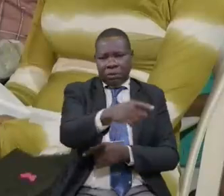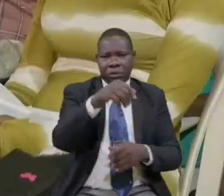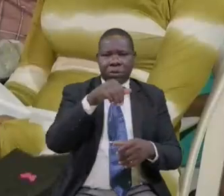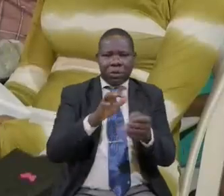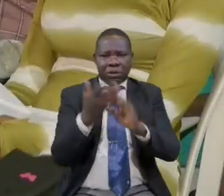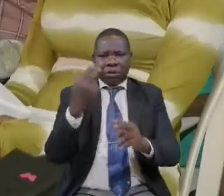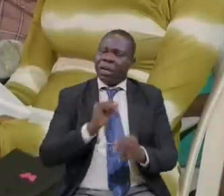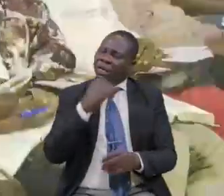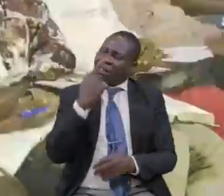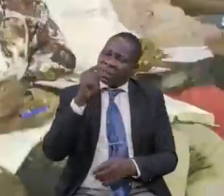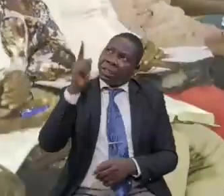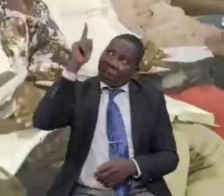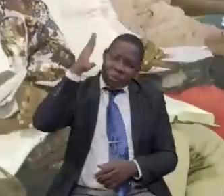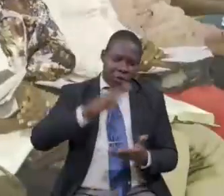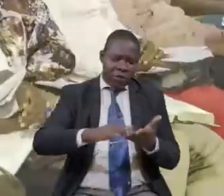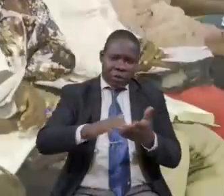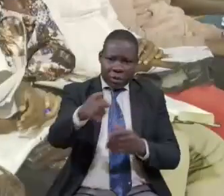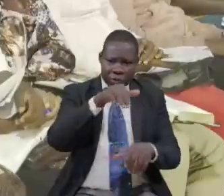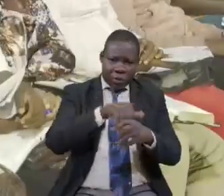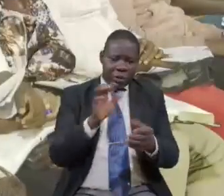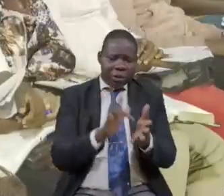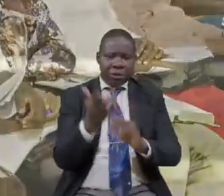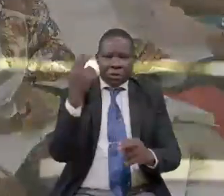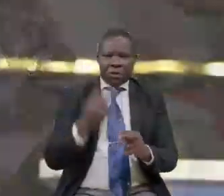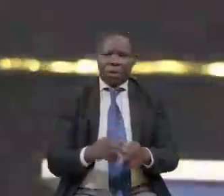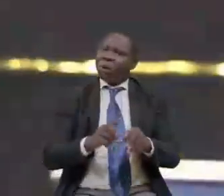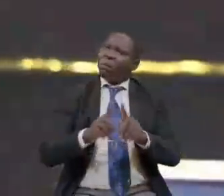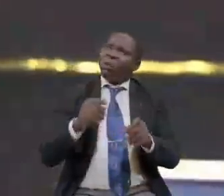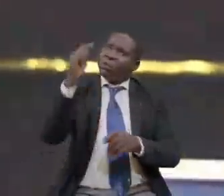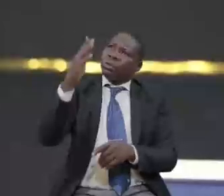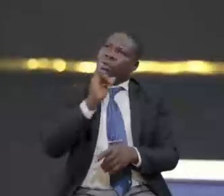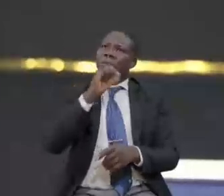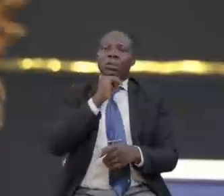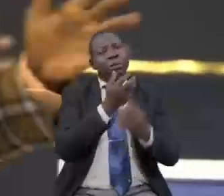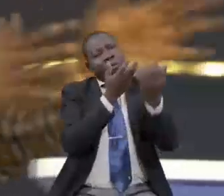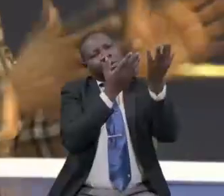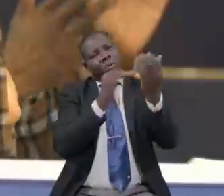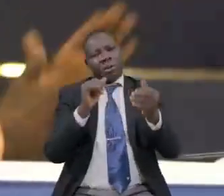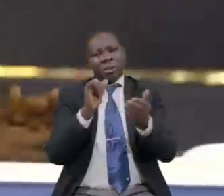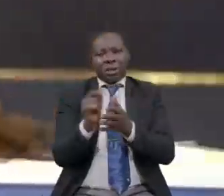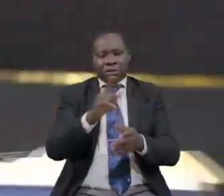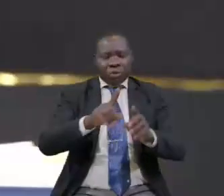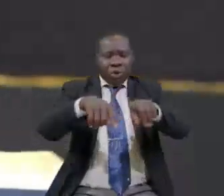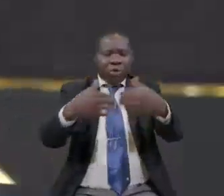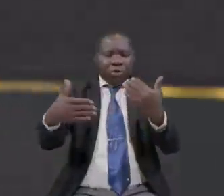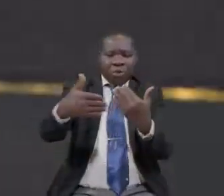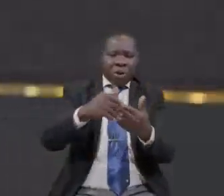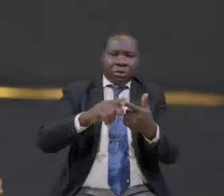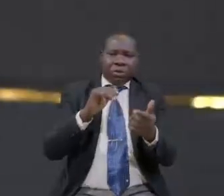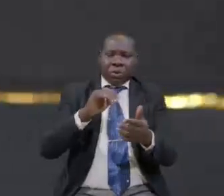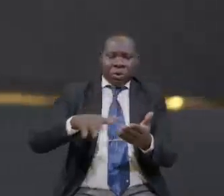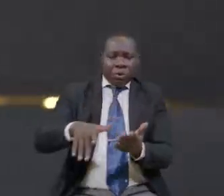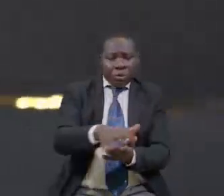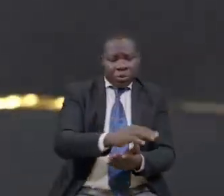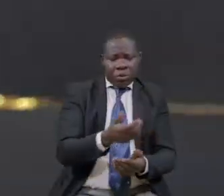you. But he does not expect that you go back to those same things that made him